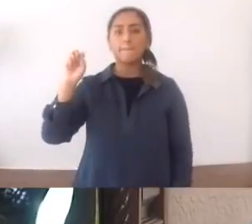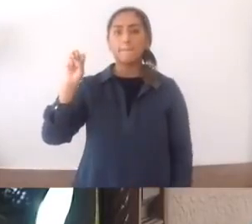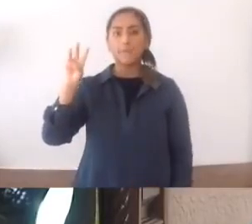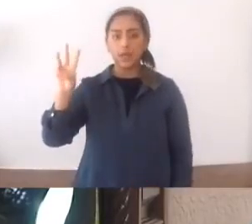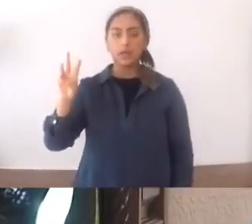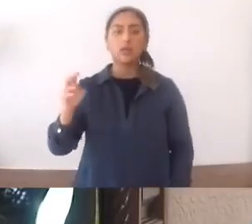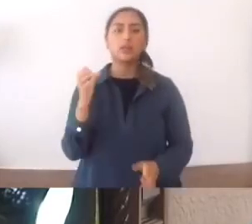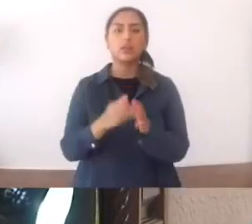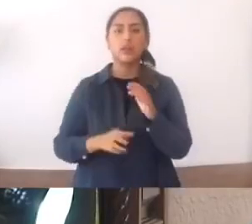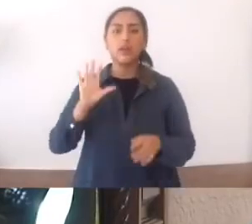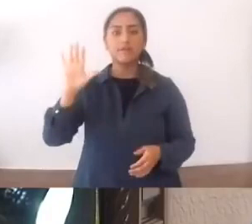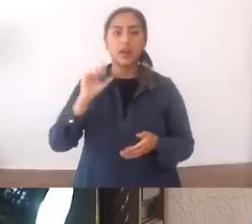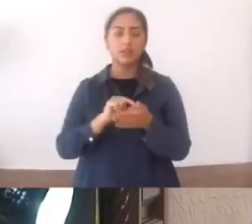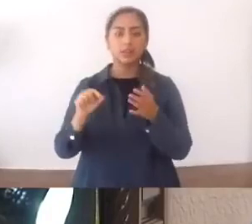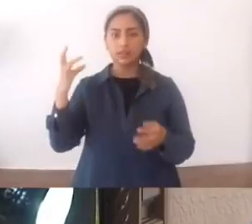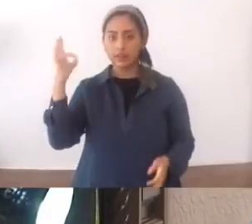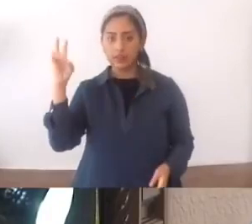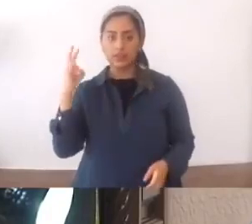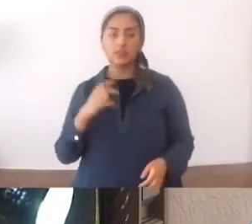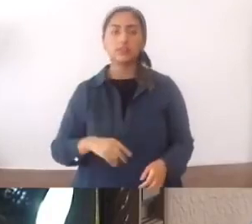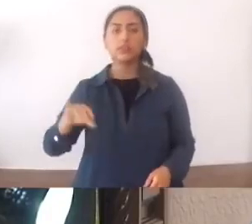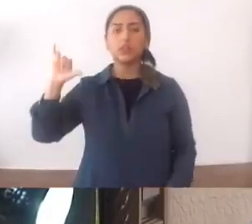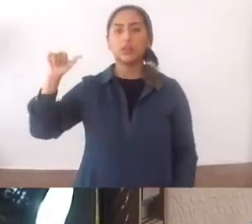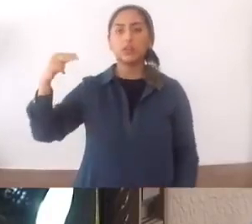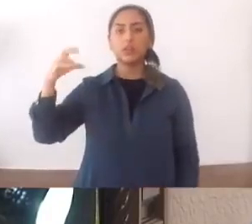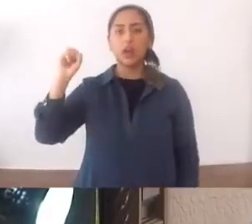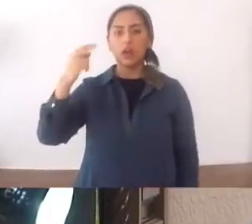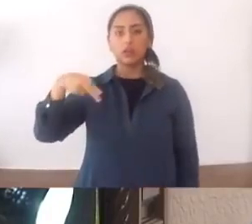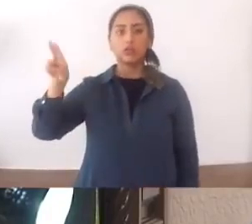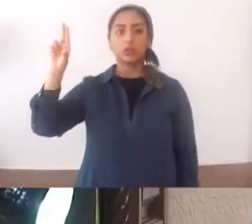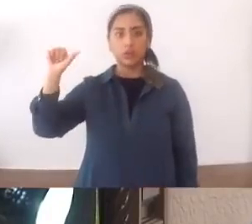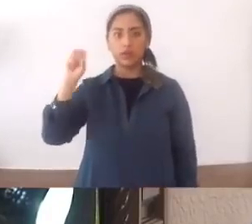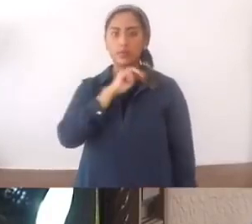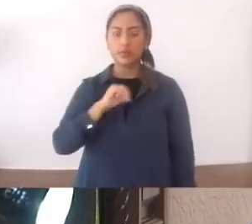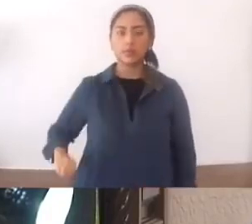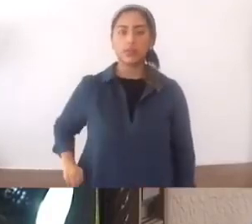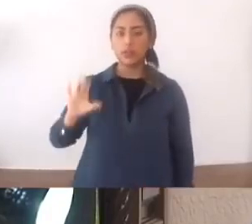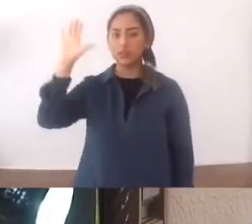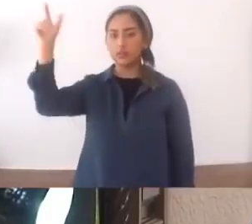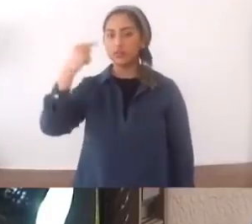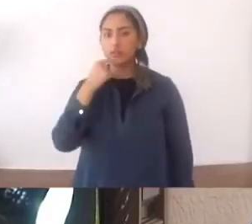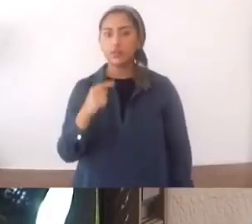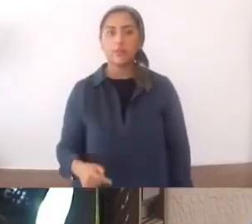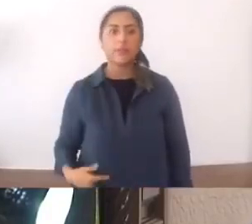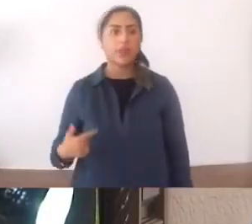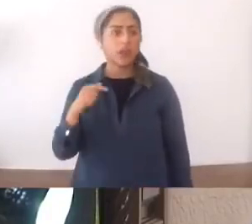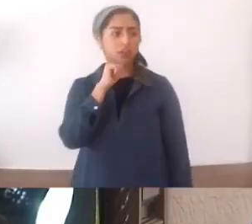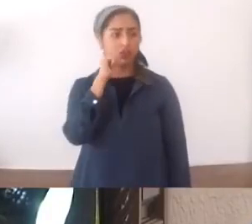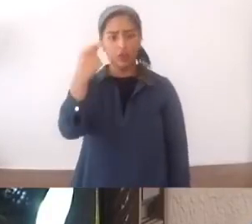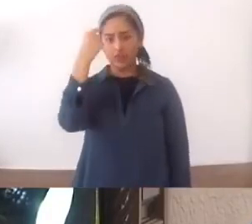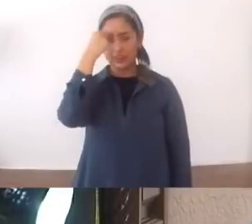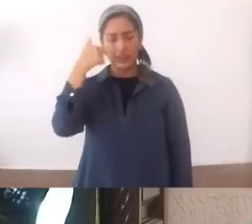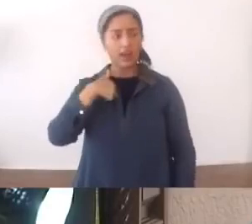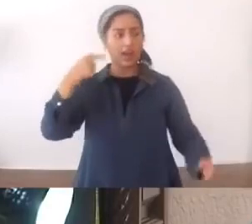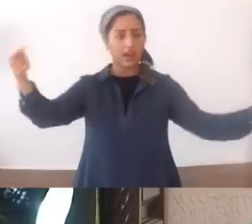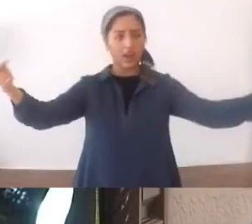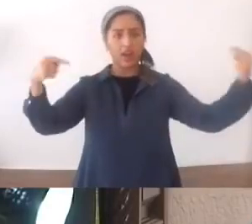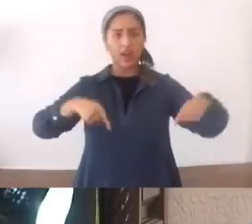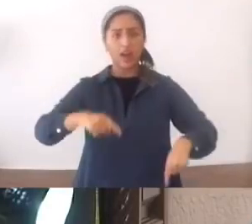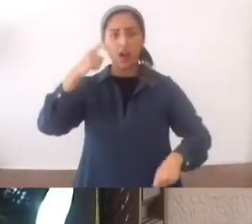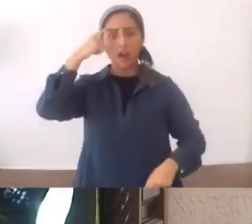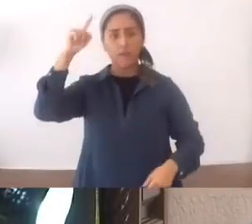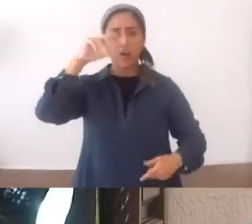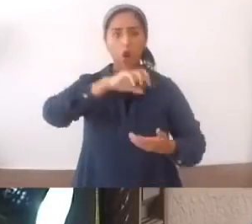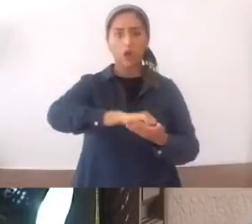Mateo 5:17, In Matthew 5:17, Yahshua HaMashiach Joshua HaMashiach dice así: says like this, no penséis